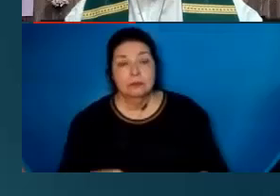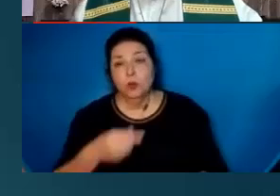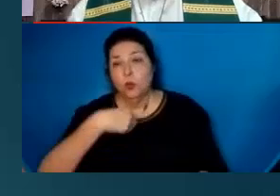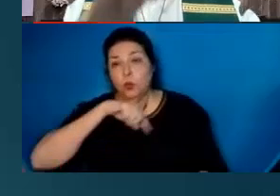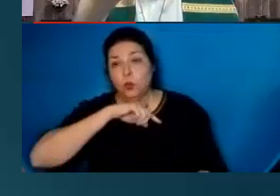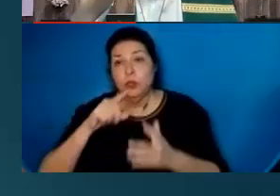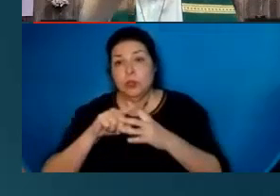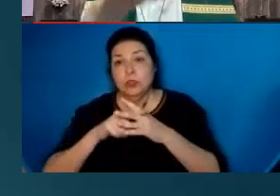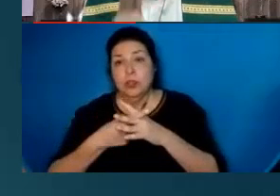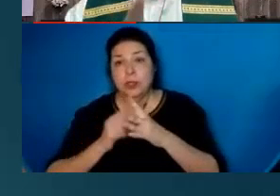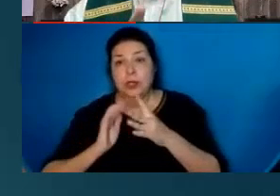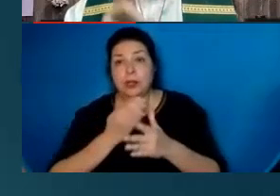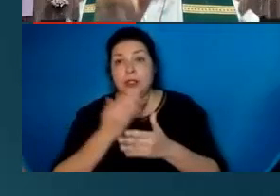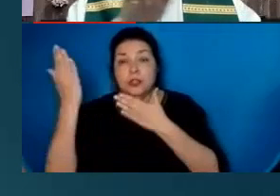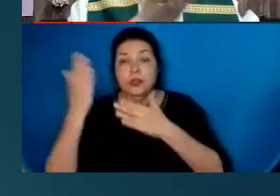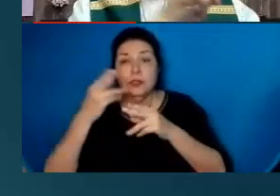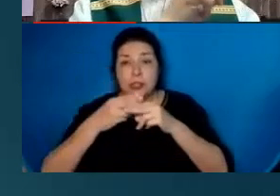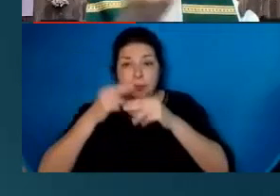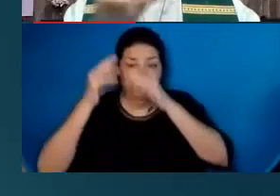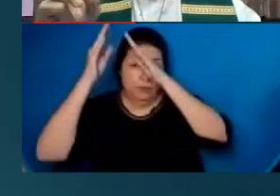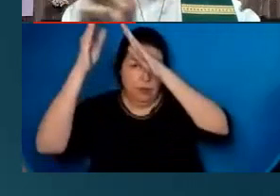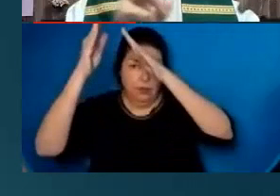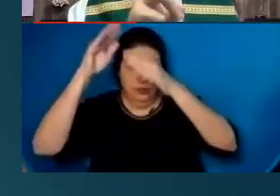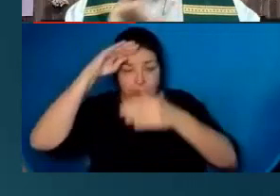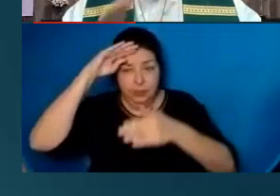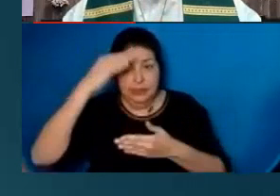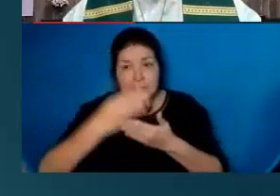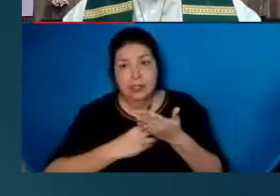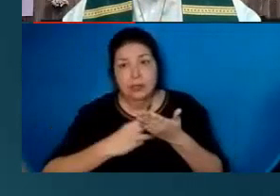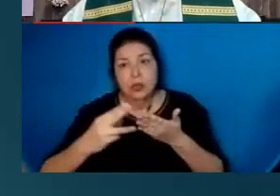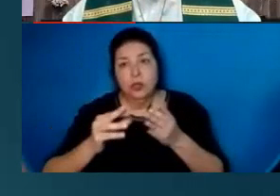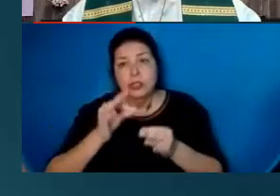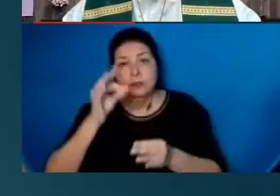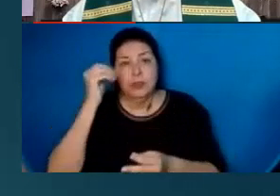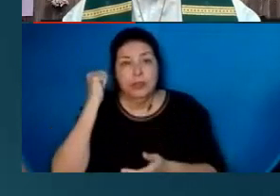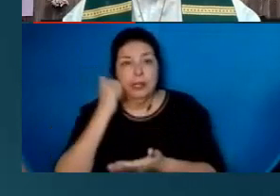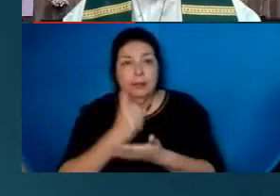Begin our service in the name of the Father and of the Son and of the Holy Spirit.